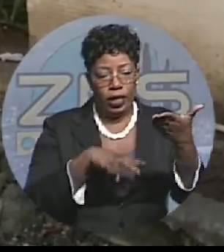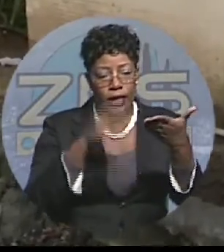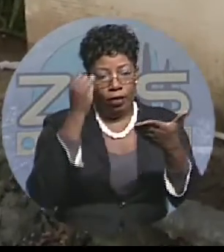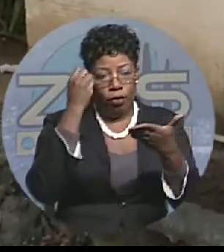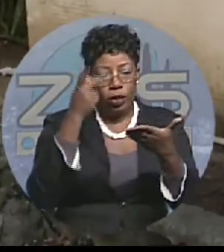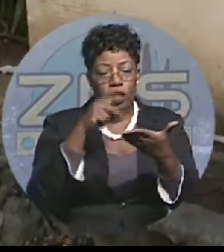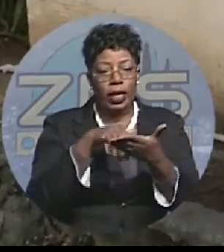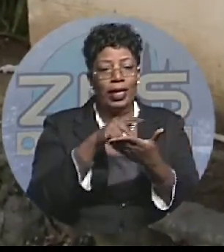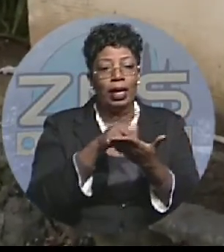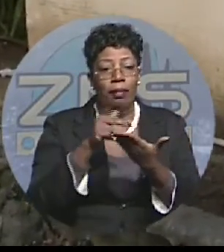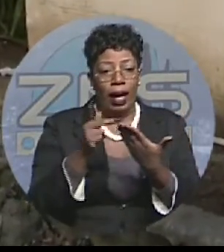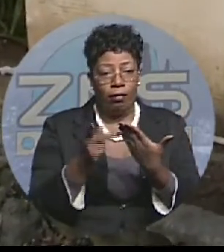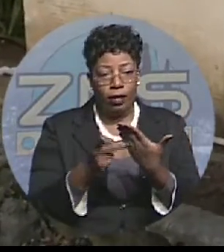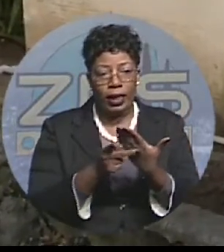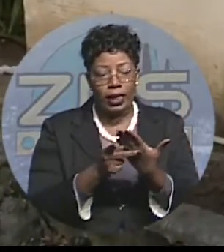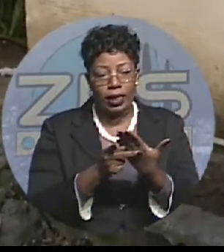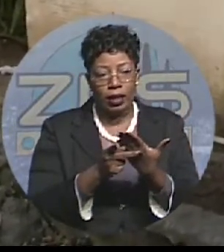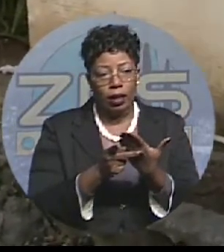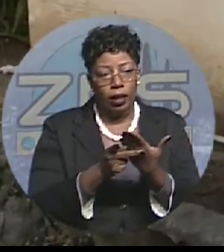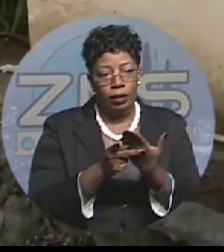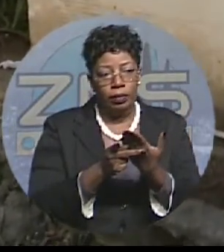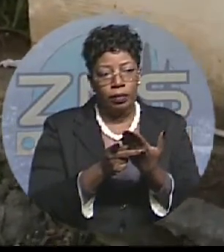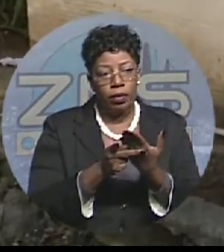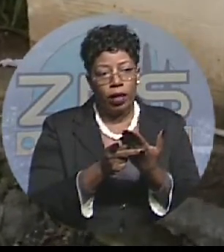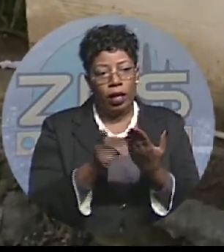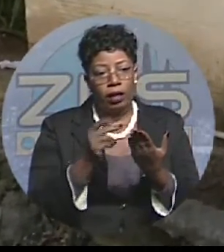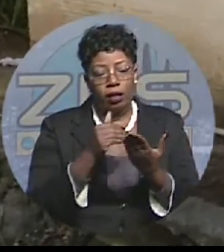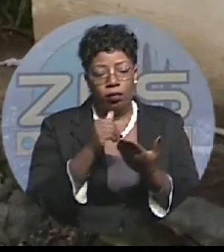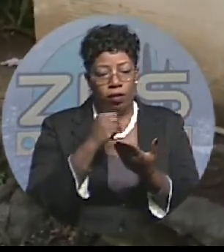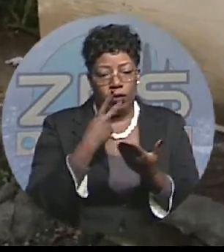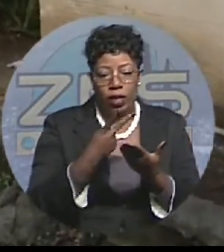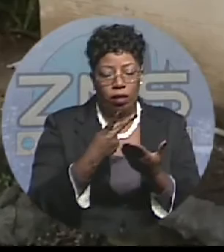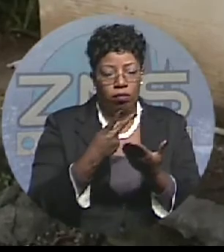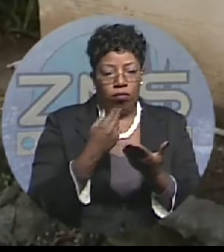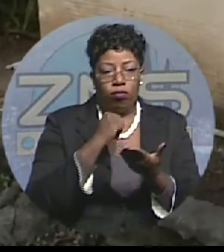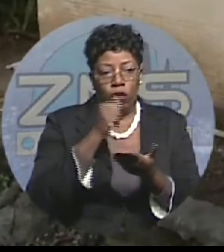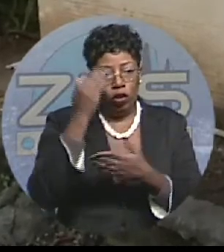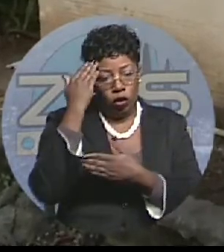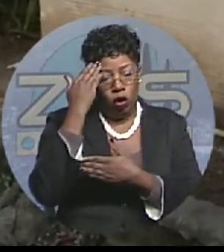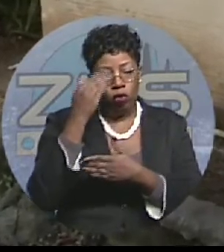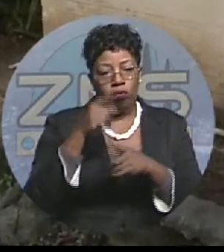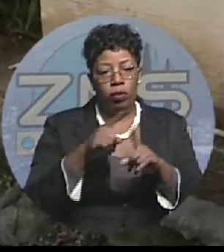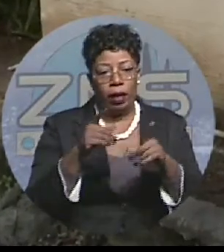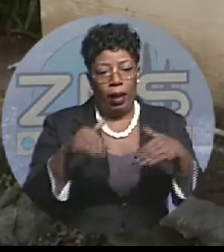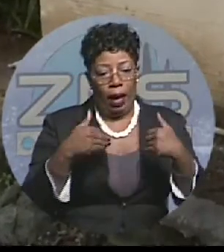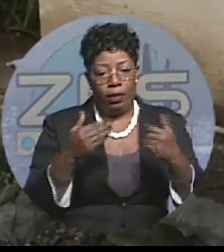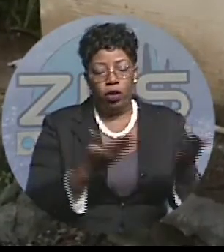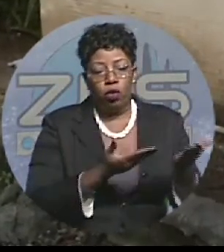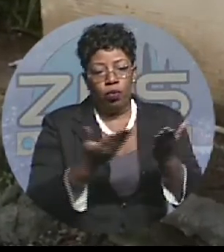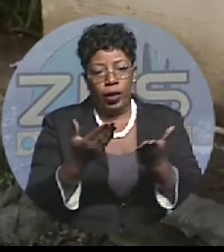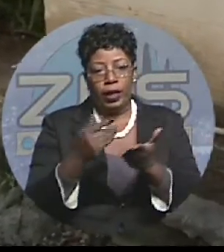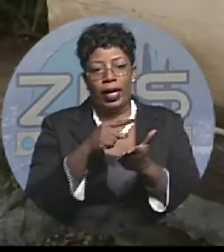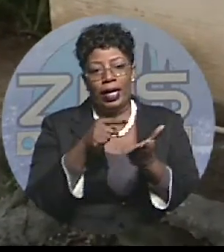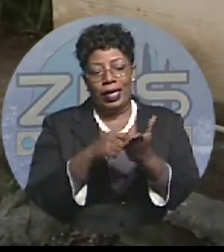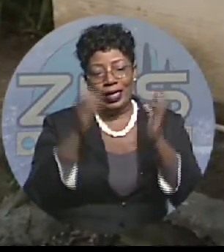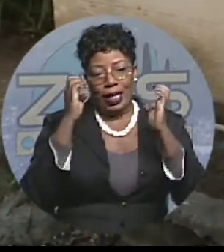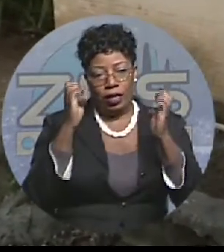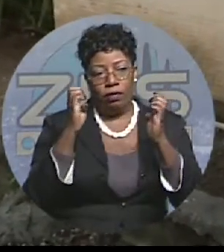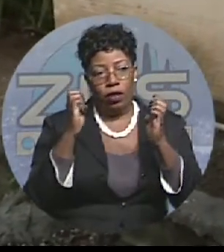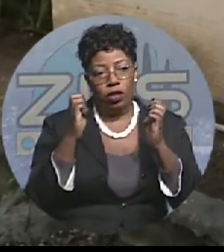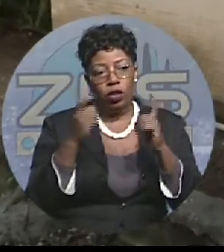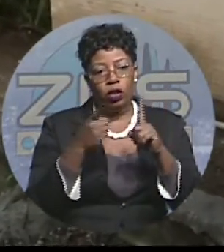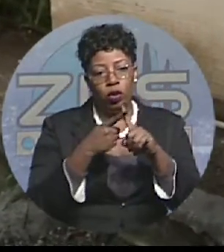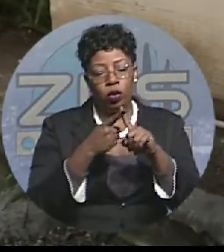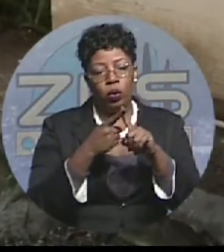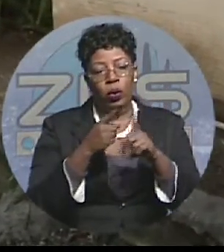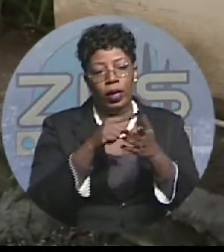things that I'm seeing that I'm not familiar with. So I'm happy to bring the educational aspect of this to